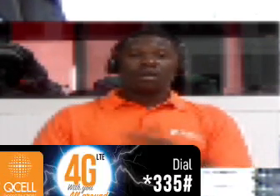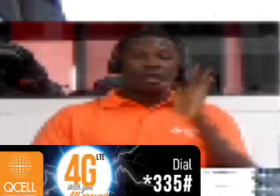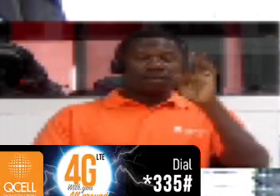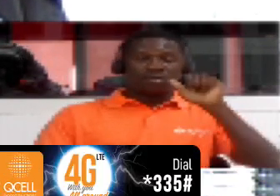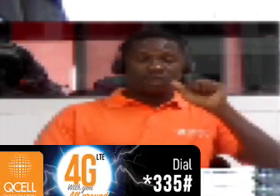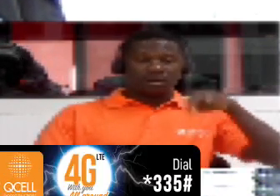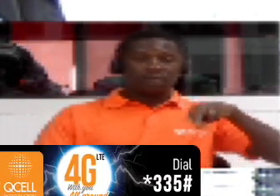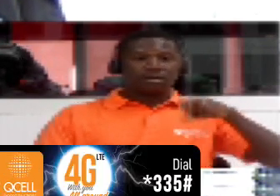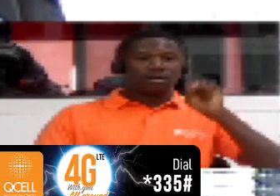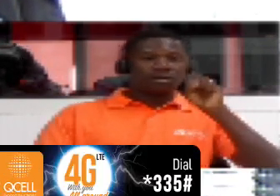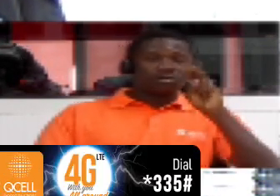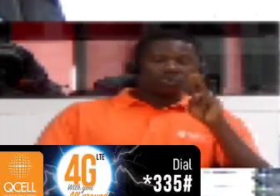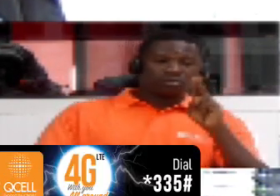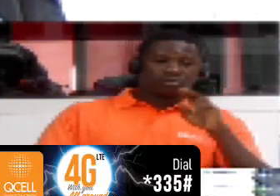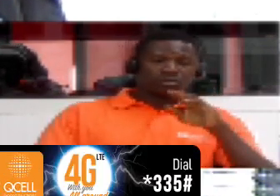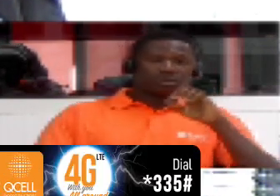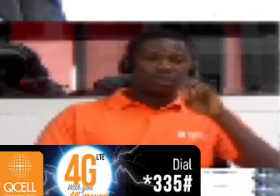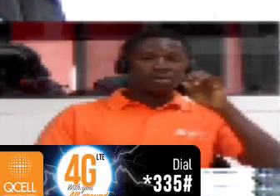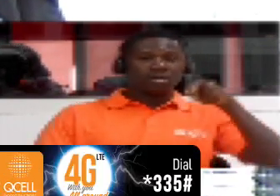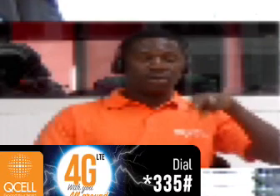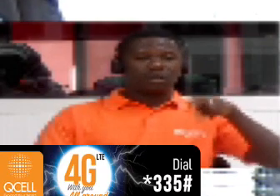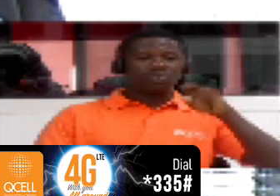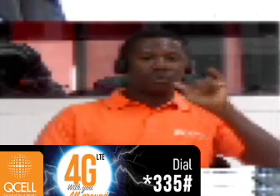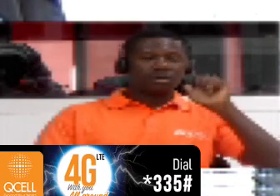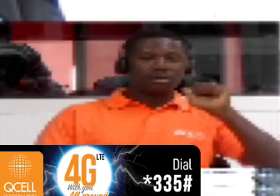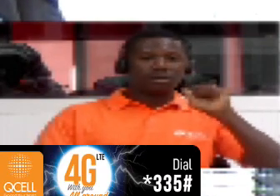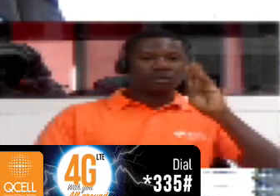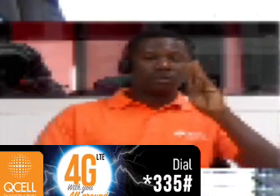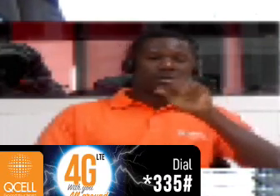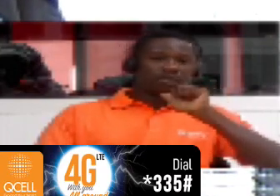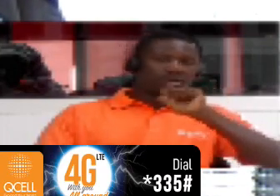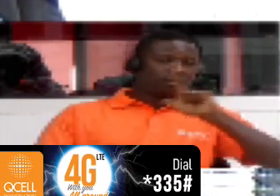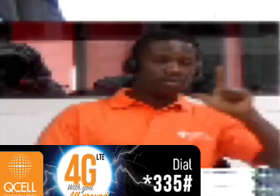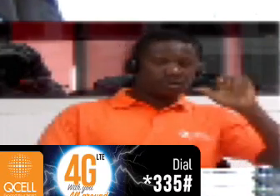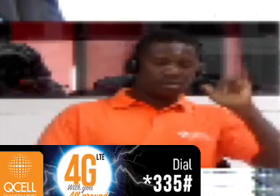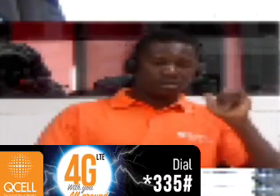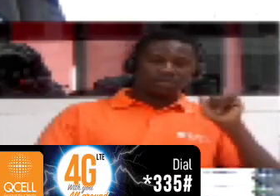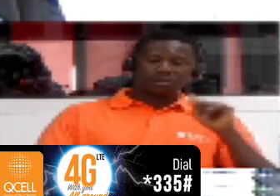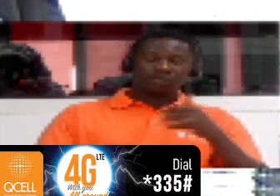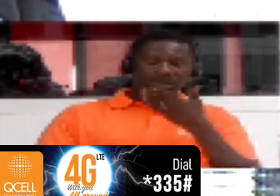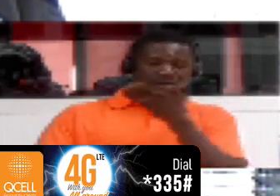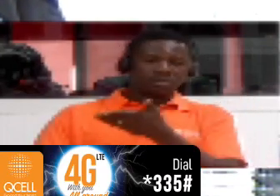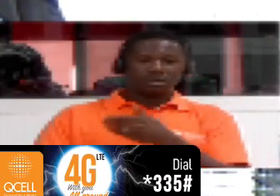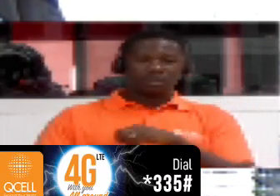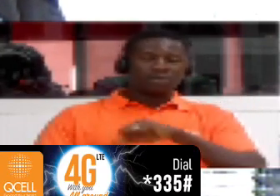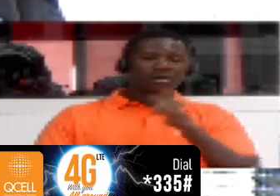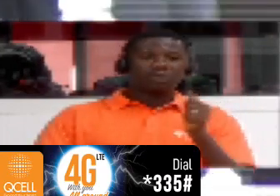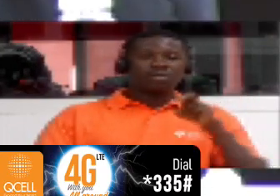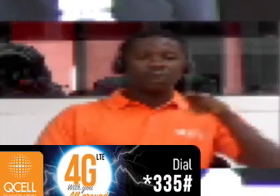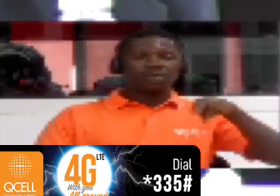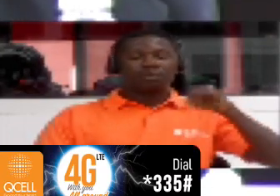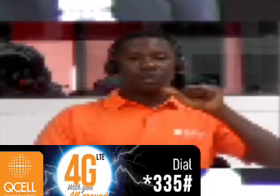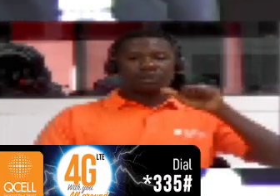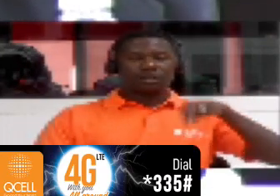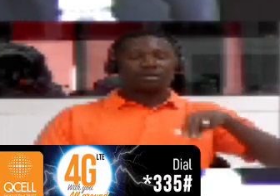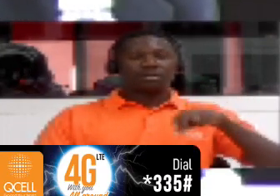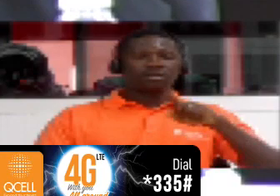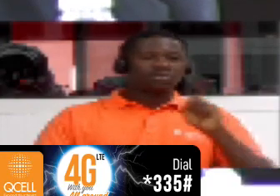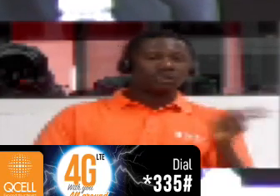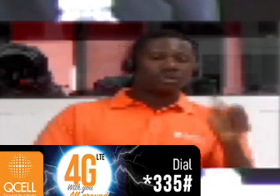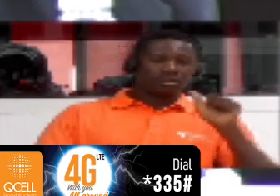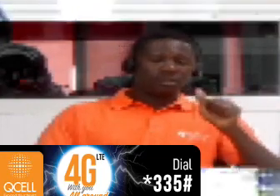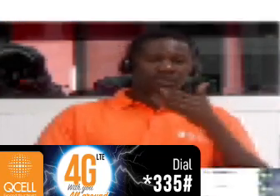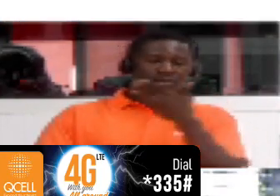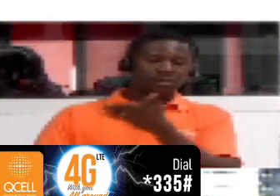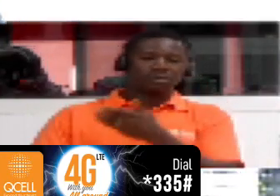Fanambijele. Fansunyabali was also there. Manga Fanambijele. Manga was also there. Can you please give us their full names and their